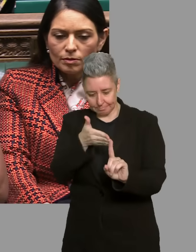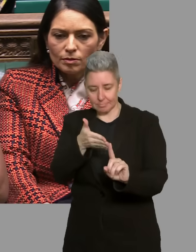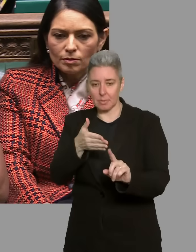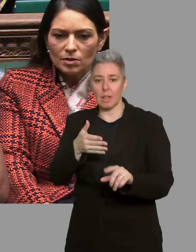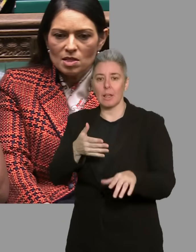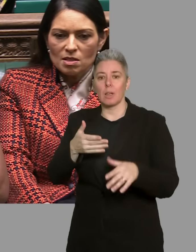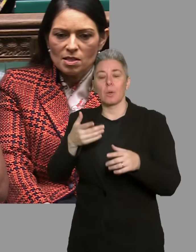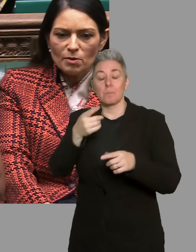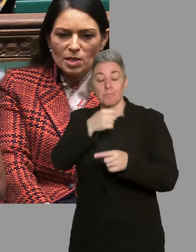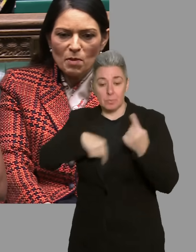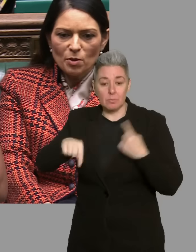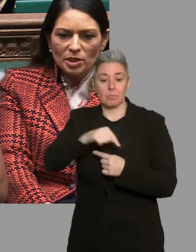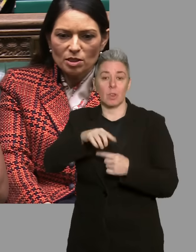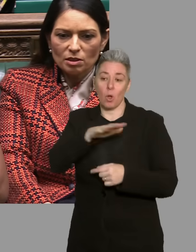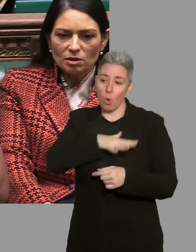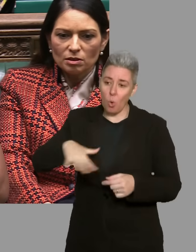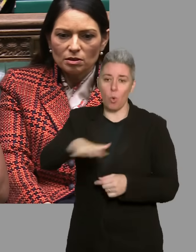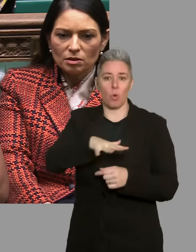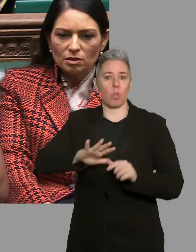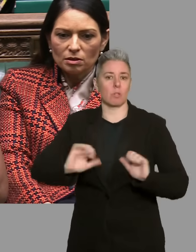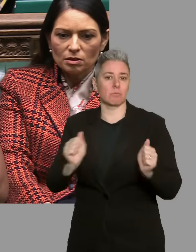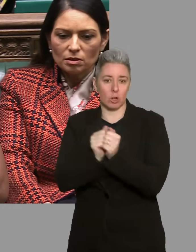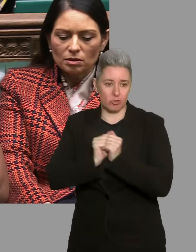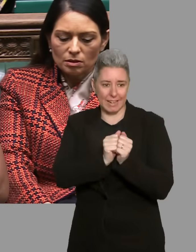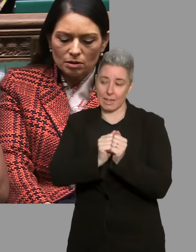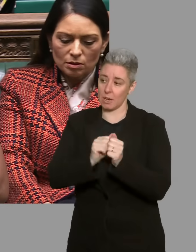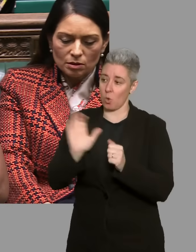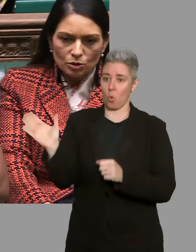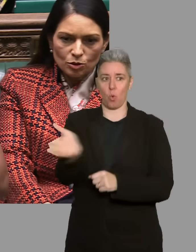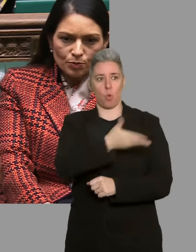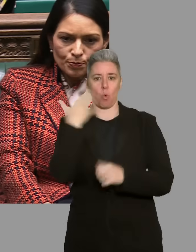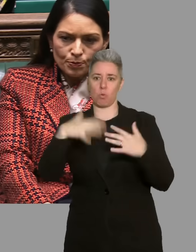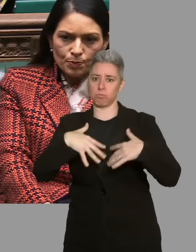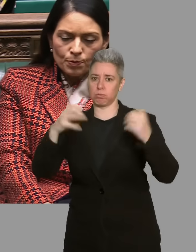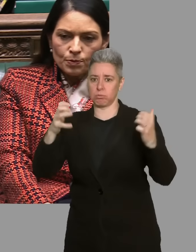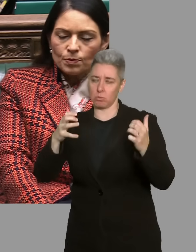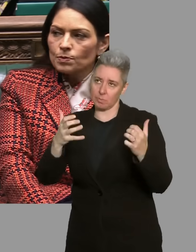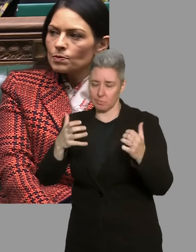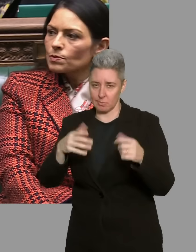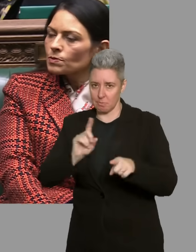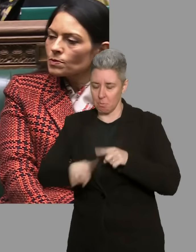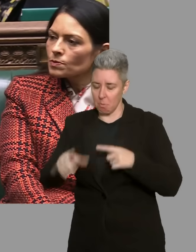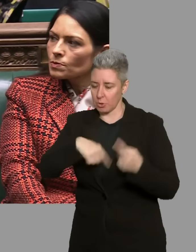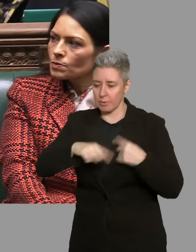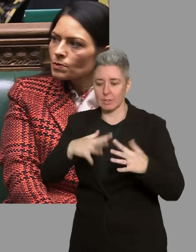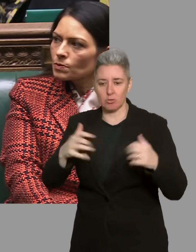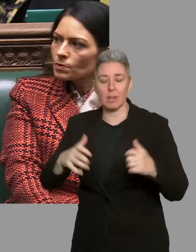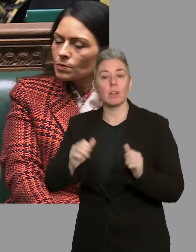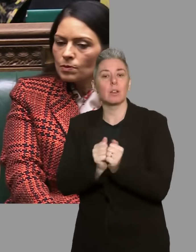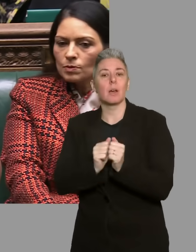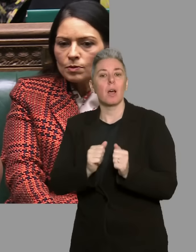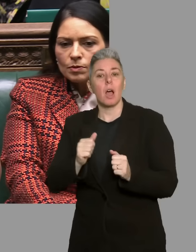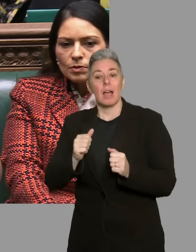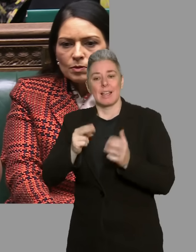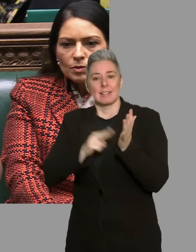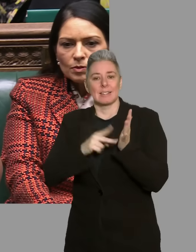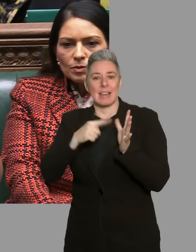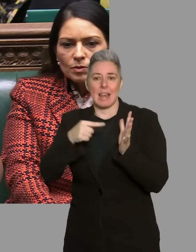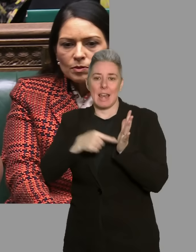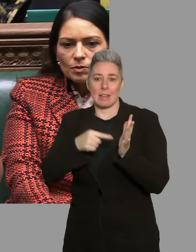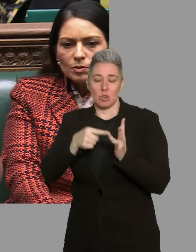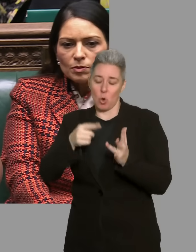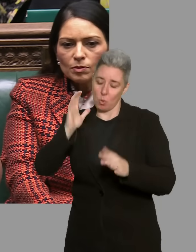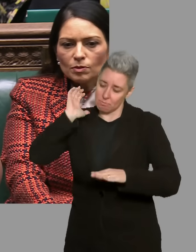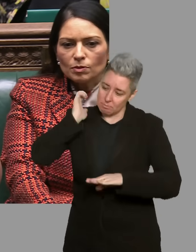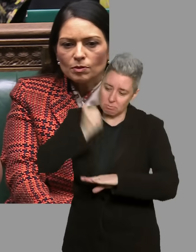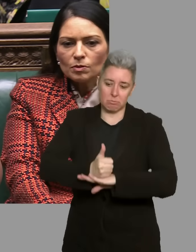us here agree, I think most of us here agree, that NATO is the bedrock of our security. The future of Greenland is